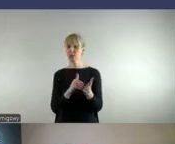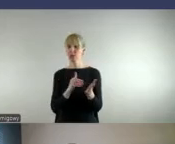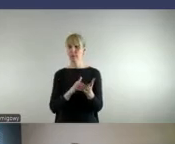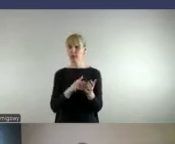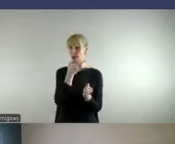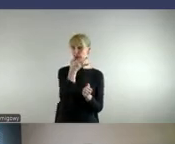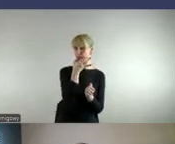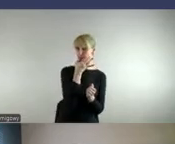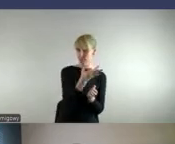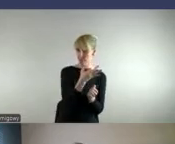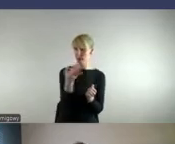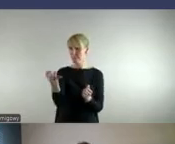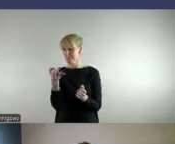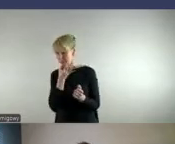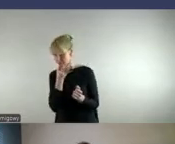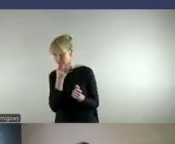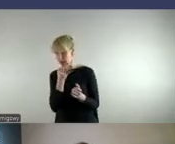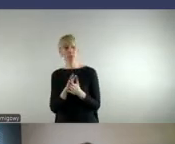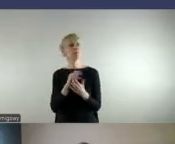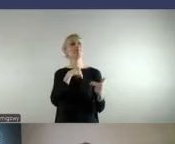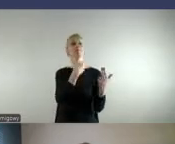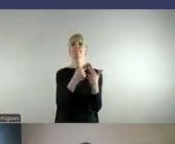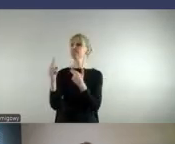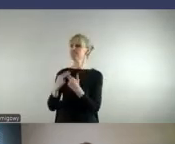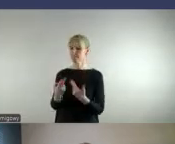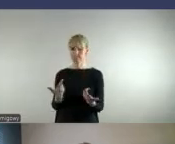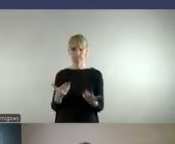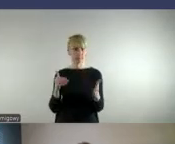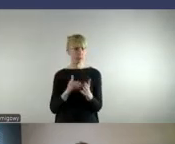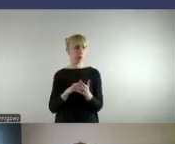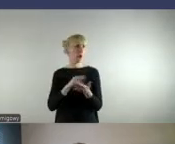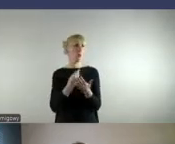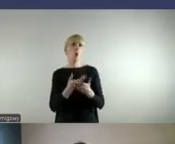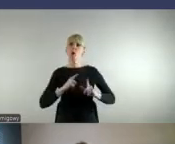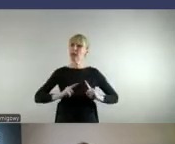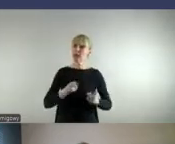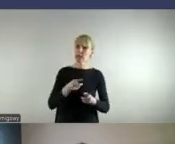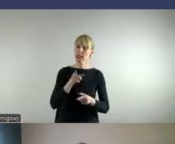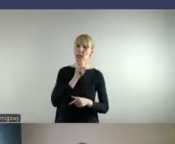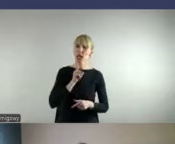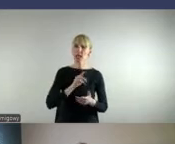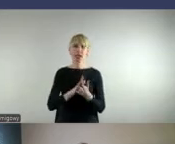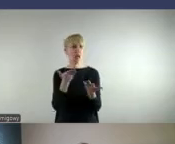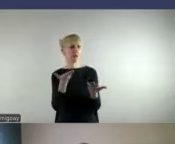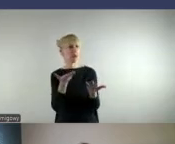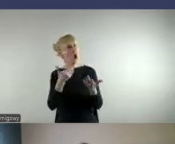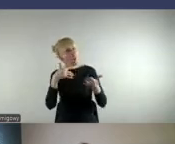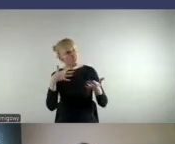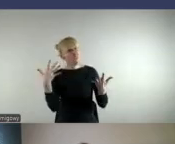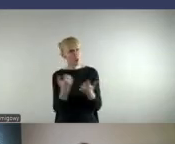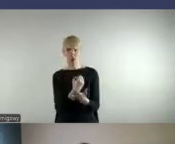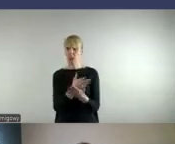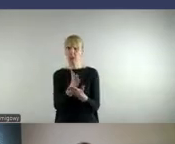different religious organizations to inform their members themselves. Customize channels for different